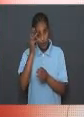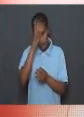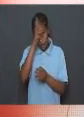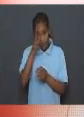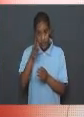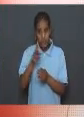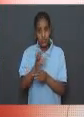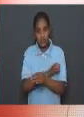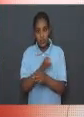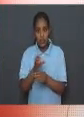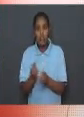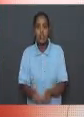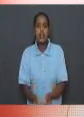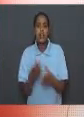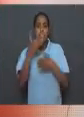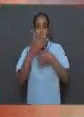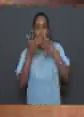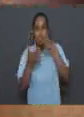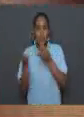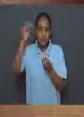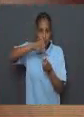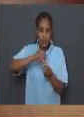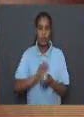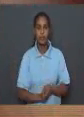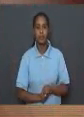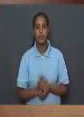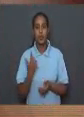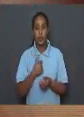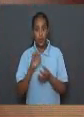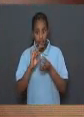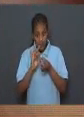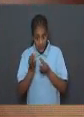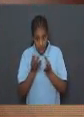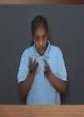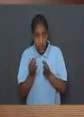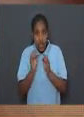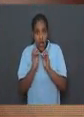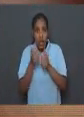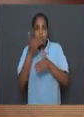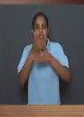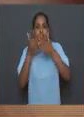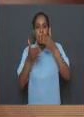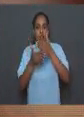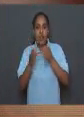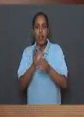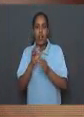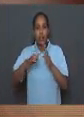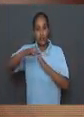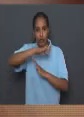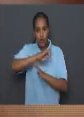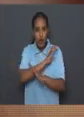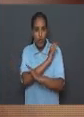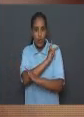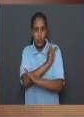voltaic cells several steps further. We will explain how standard electrode potential